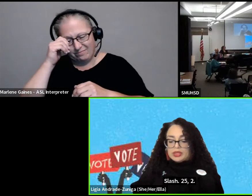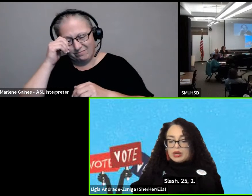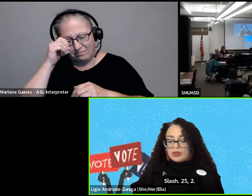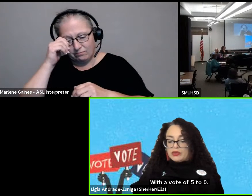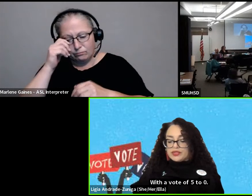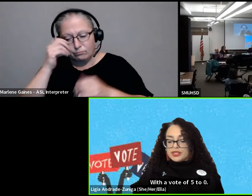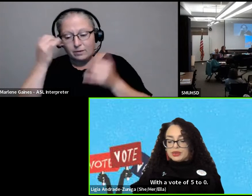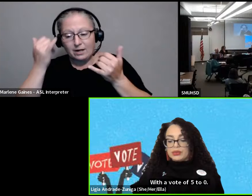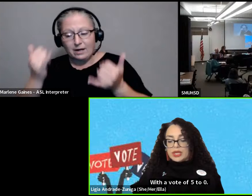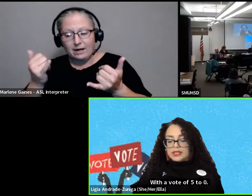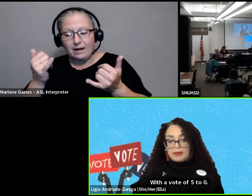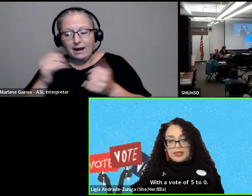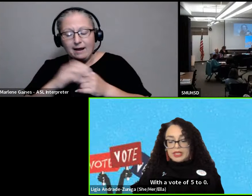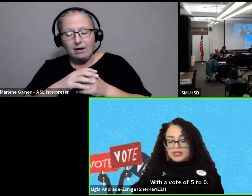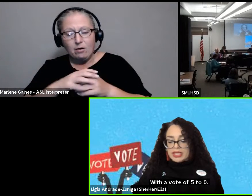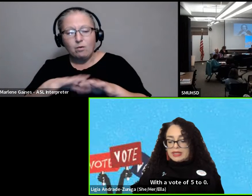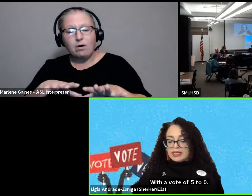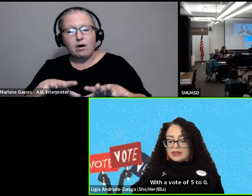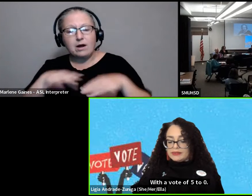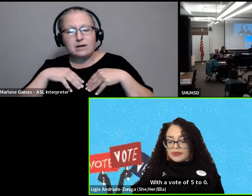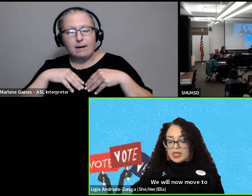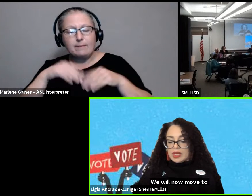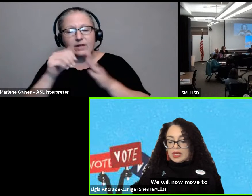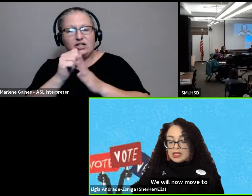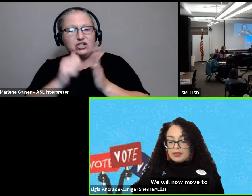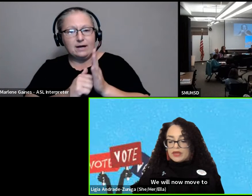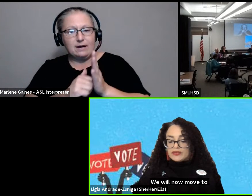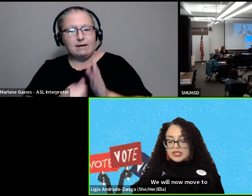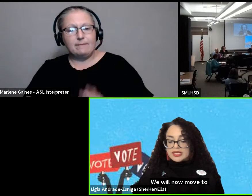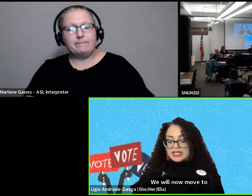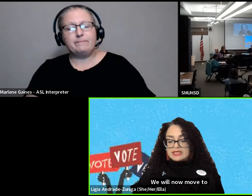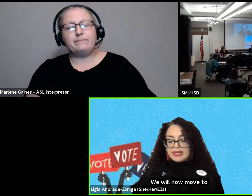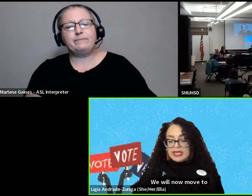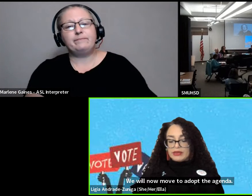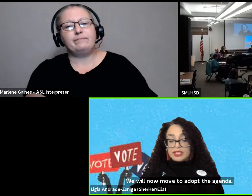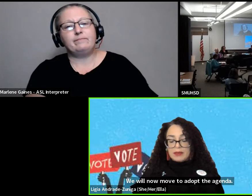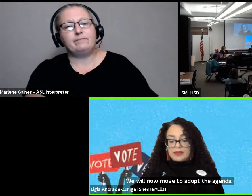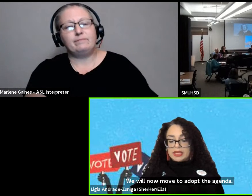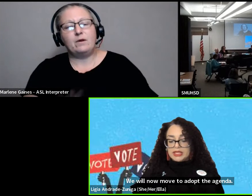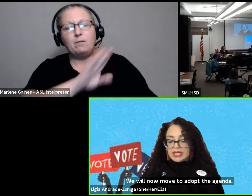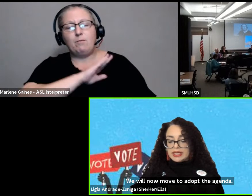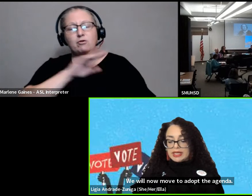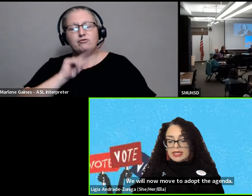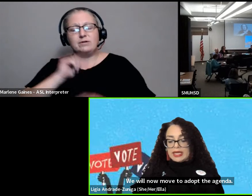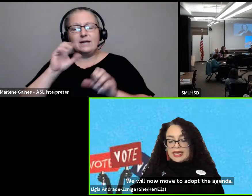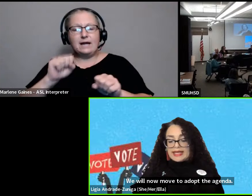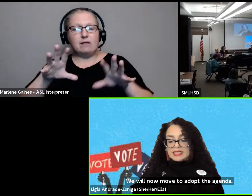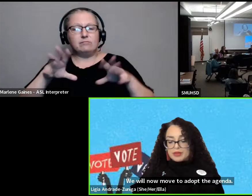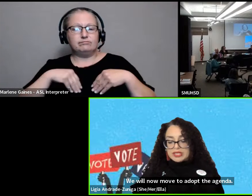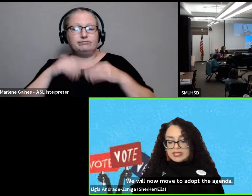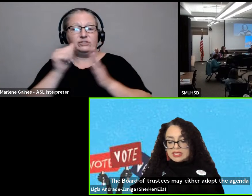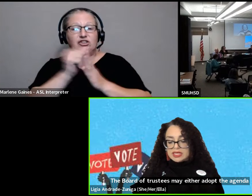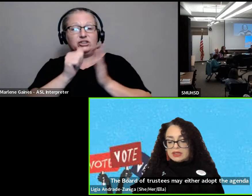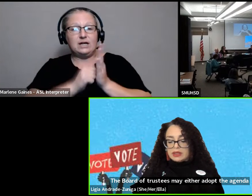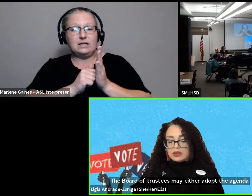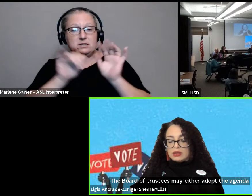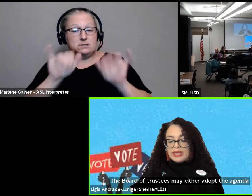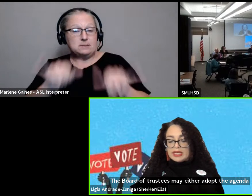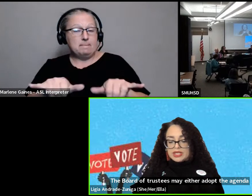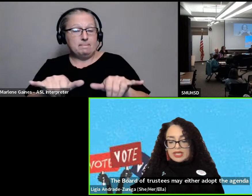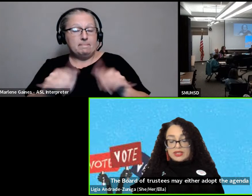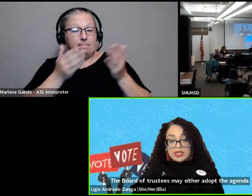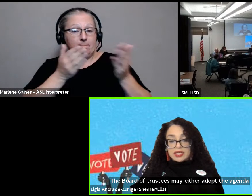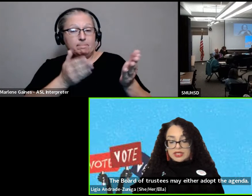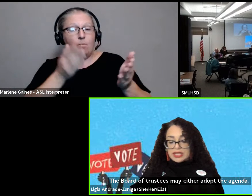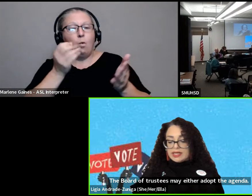We will now move to adopt the agenda. The Board of Trustees may either adopt the agenda as presented or